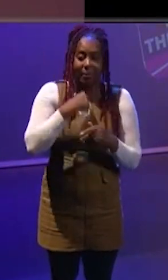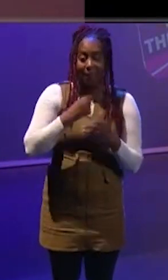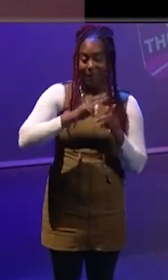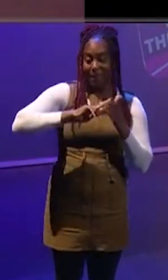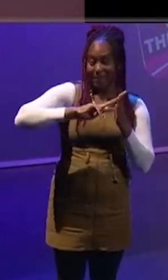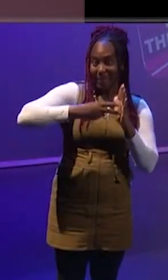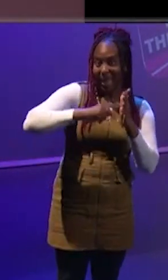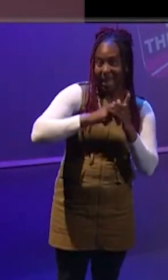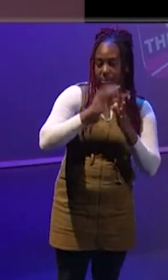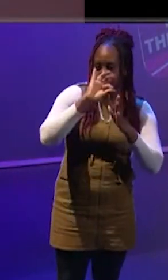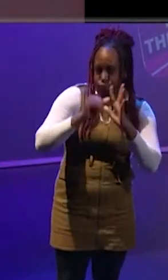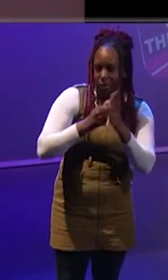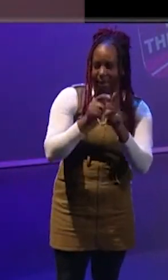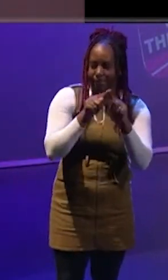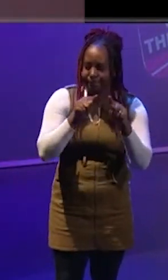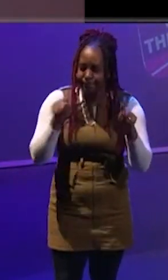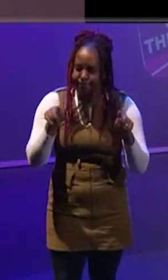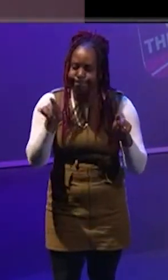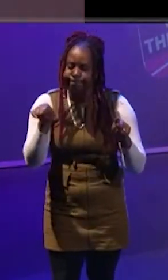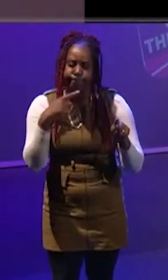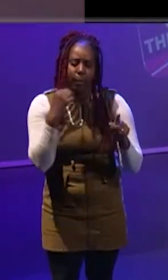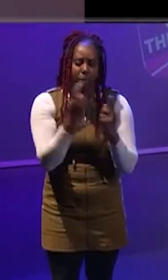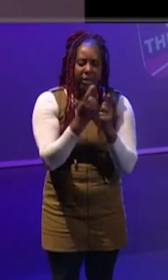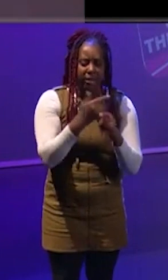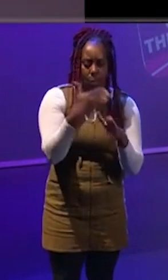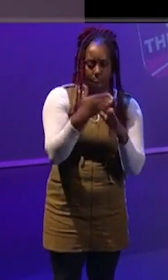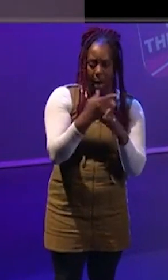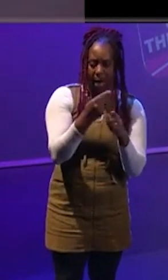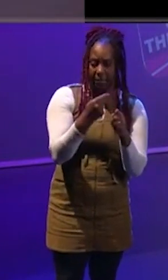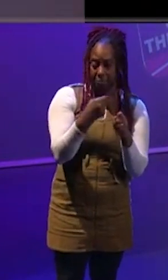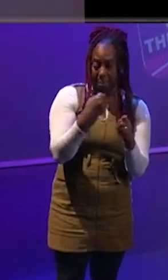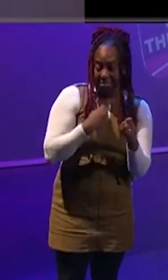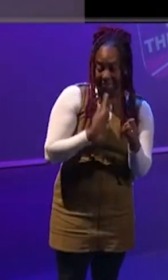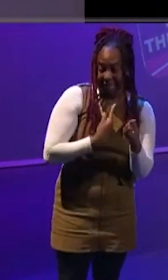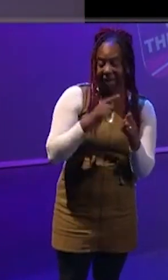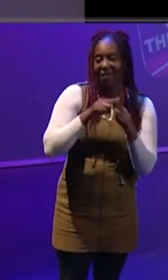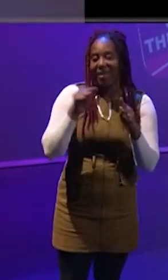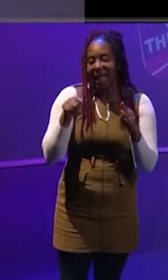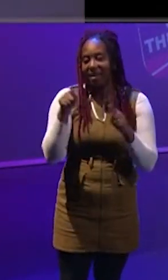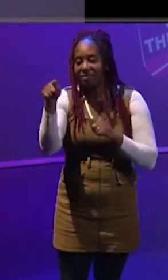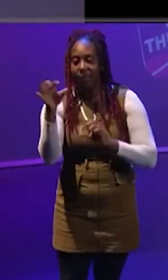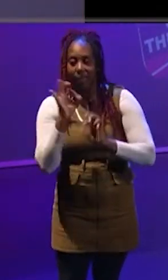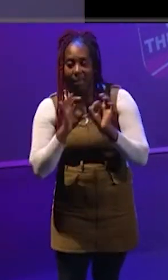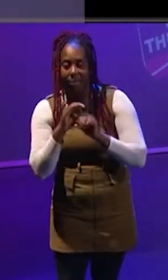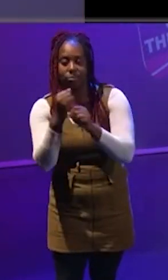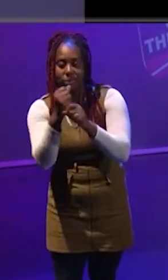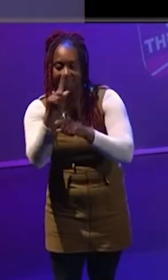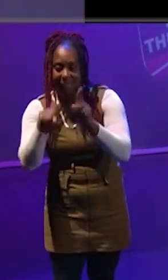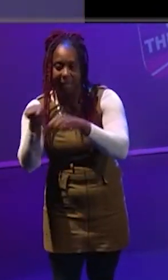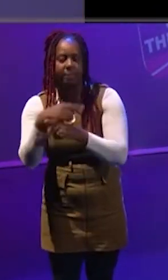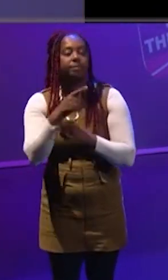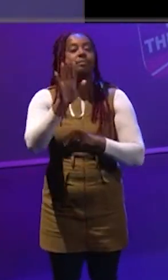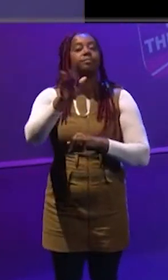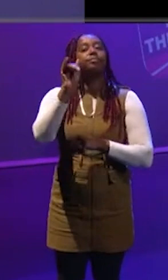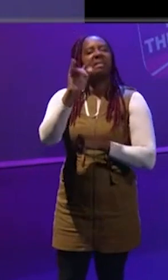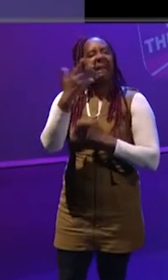line, realistically, with things that work both for me and for the artist. So it is sometimes going to be a case of going, hey, do you know